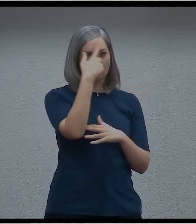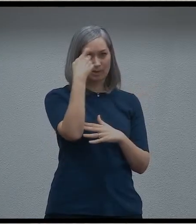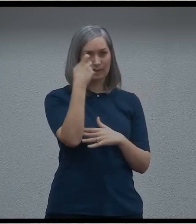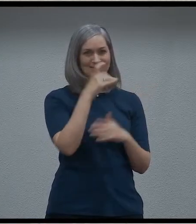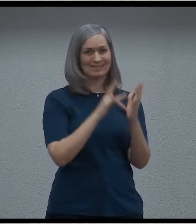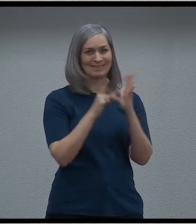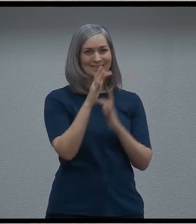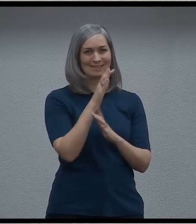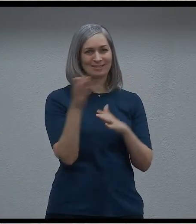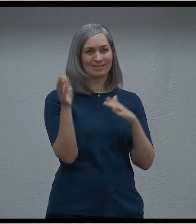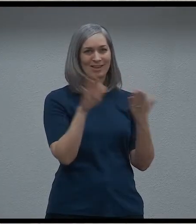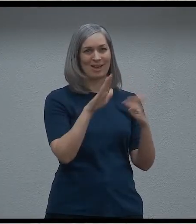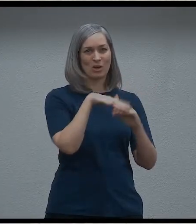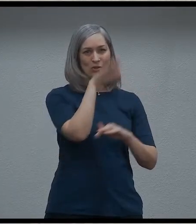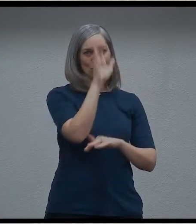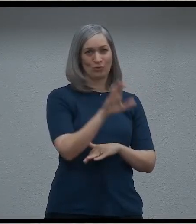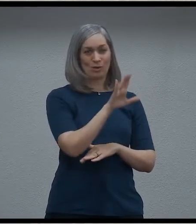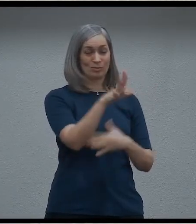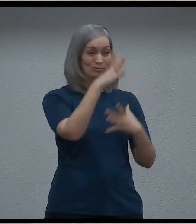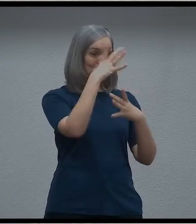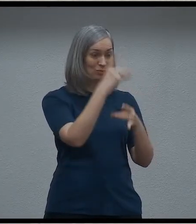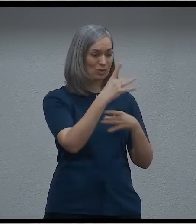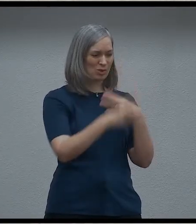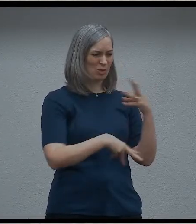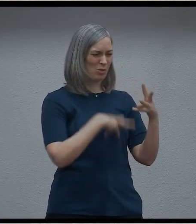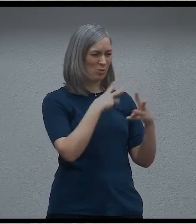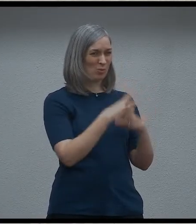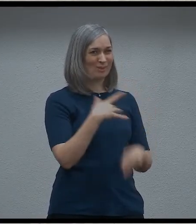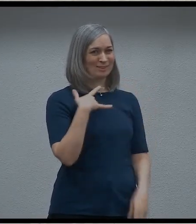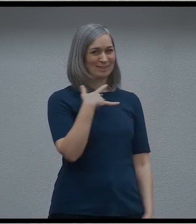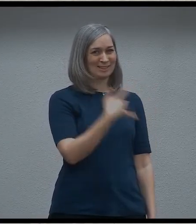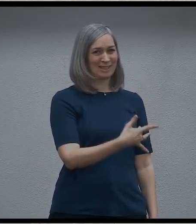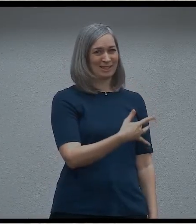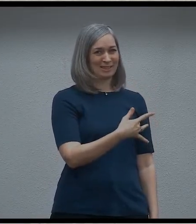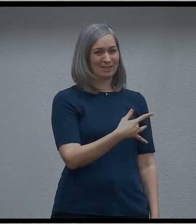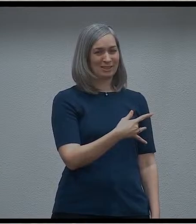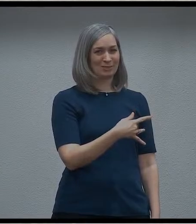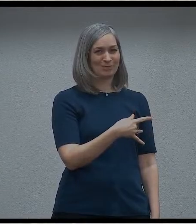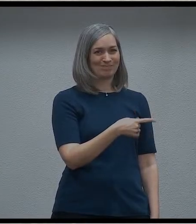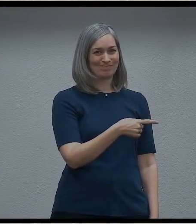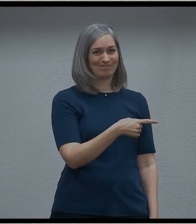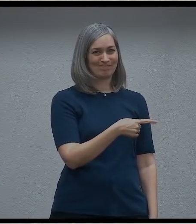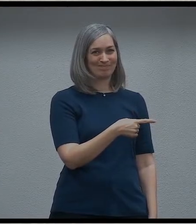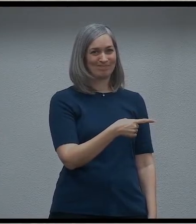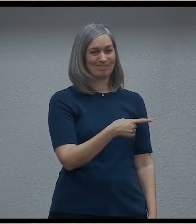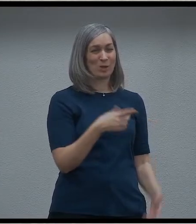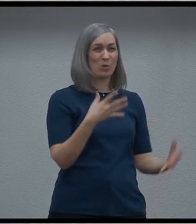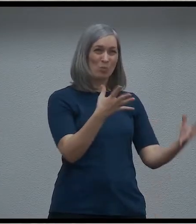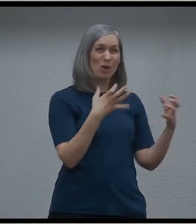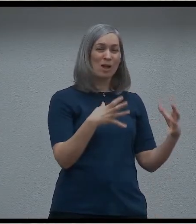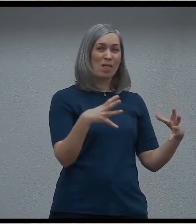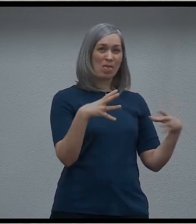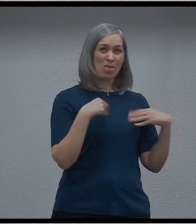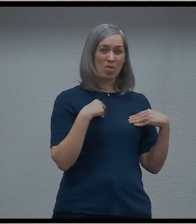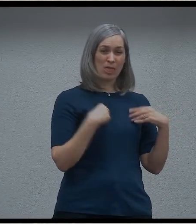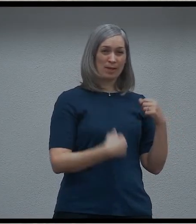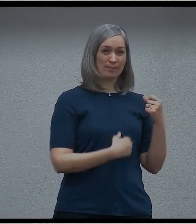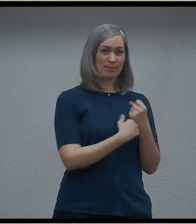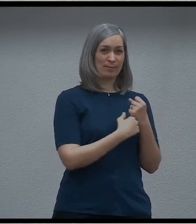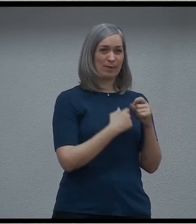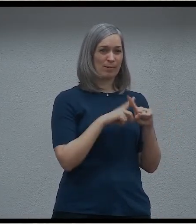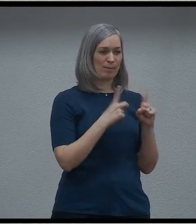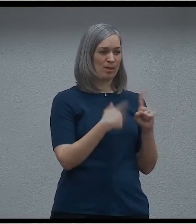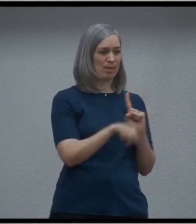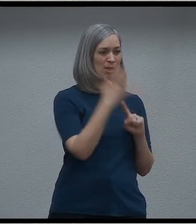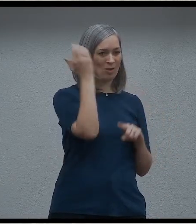It's interesting to me that even though the world is oftentimes looking to be accepted and affirmed, they pass right by